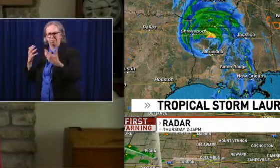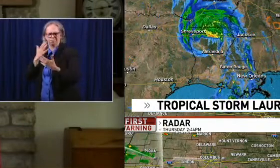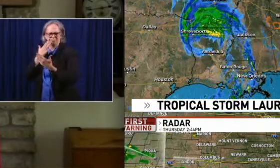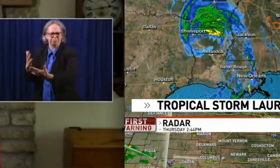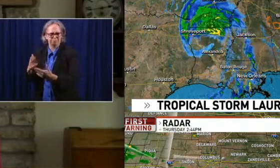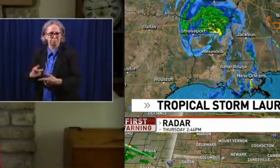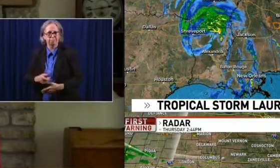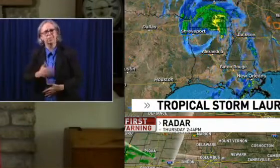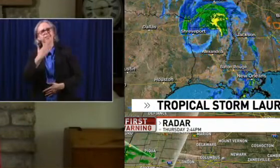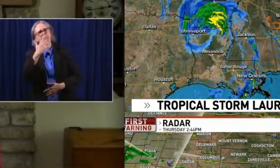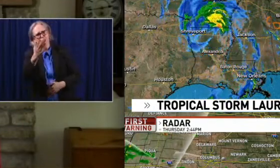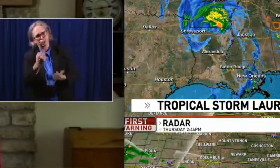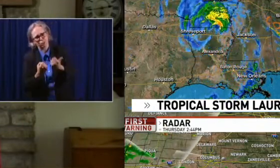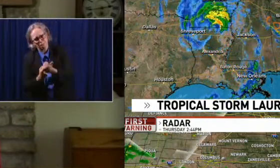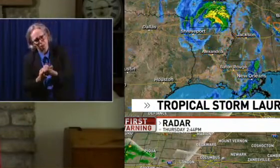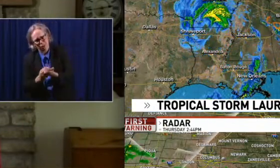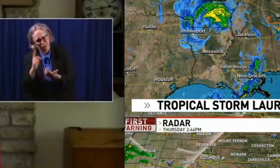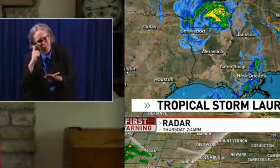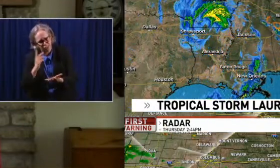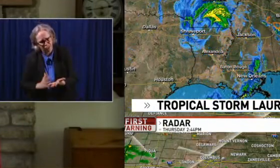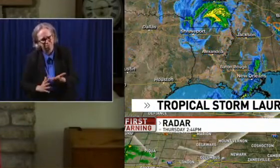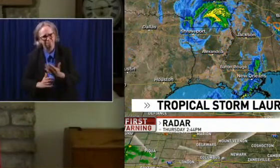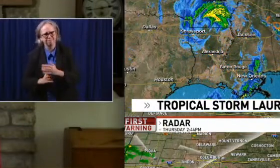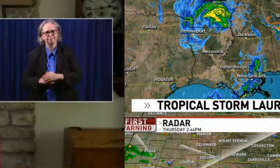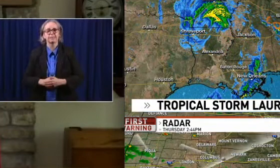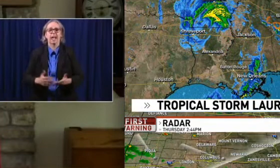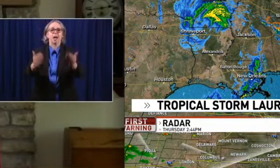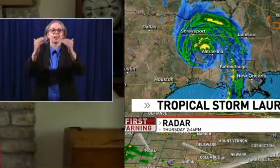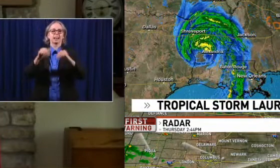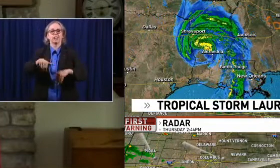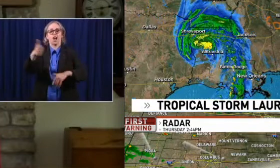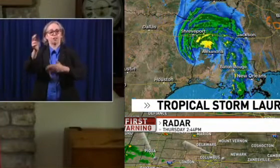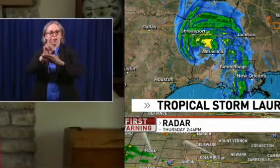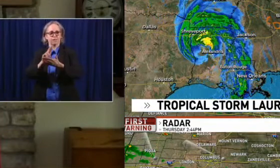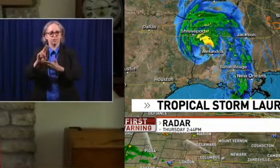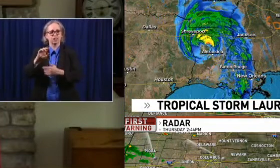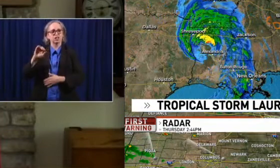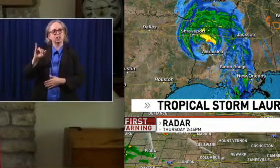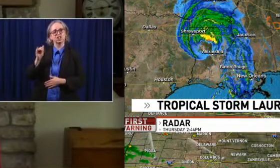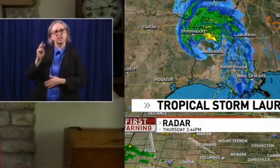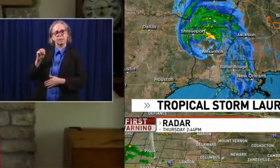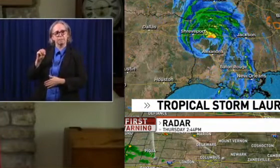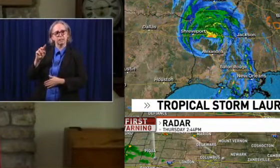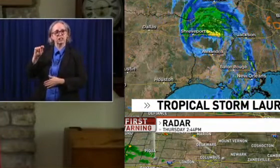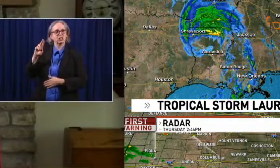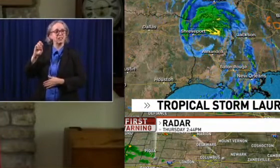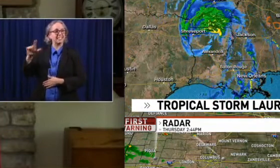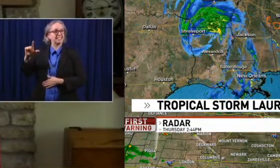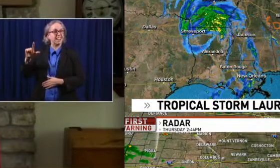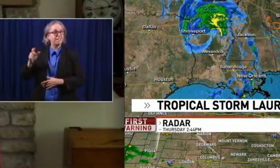Governor. Thank you. We'll go to Jim Tressel in Youngstown. President Tressel, are you there?